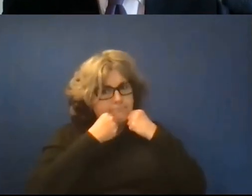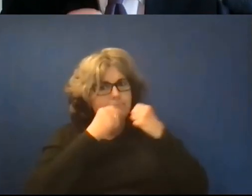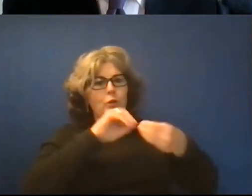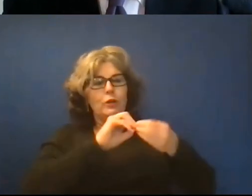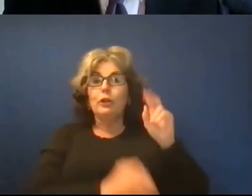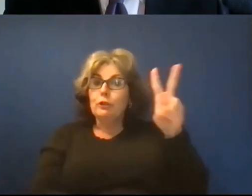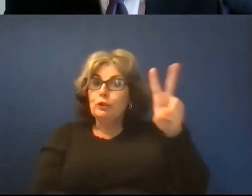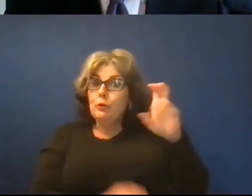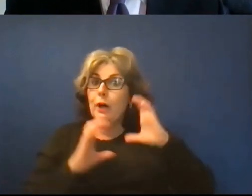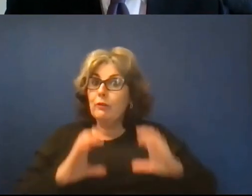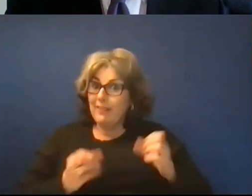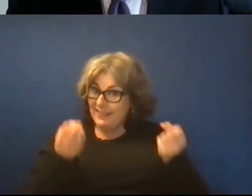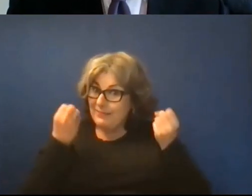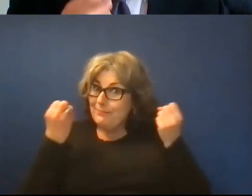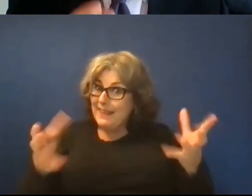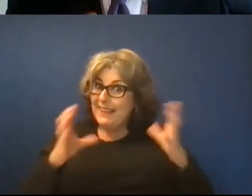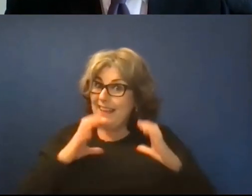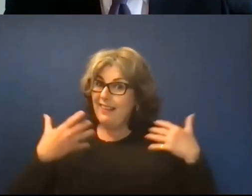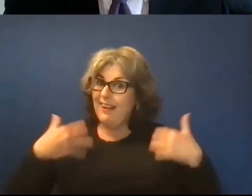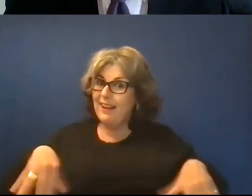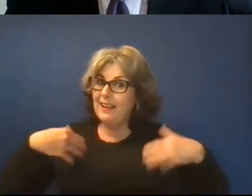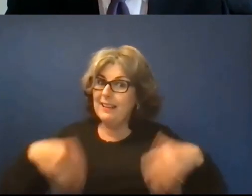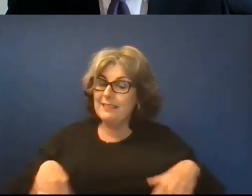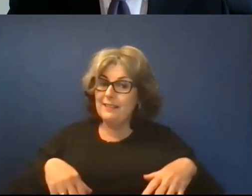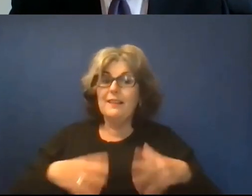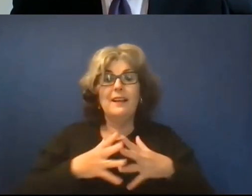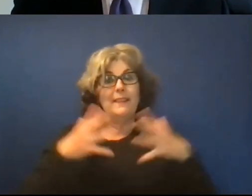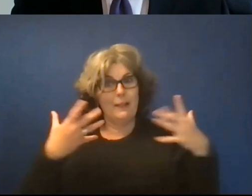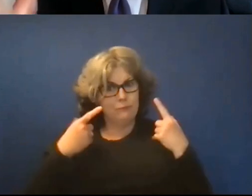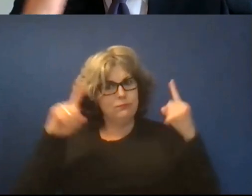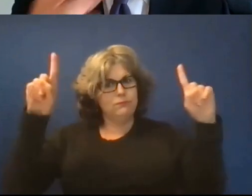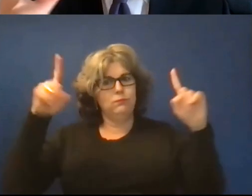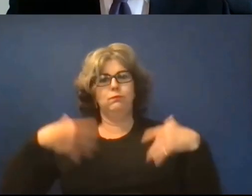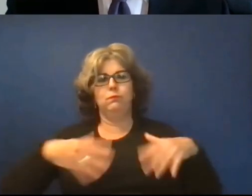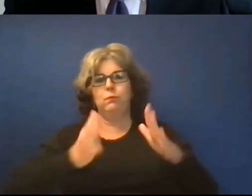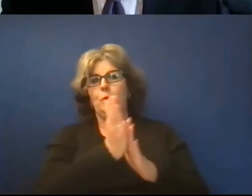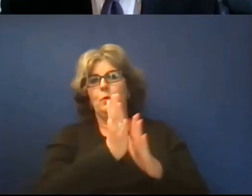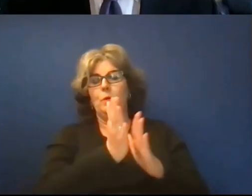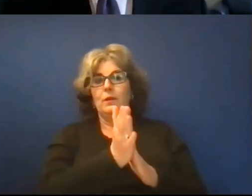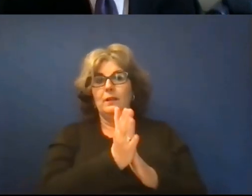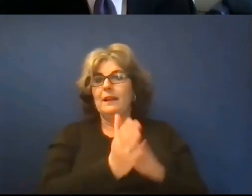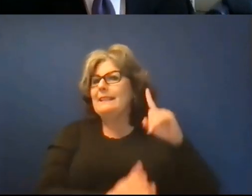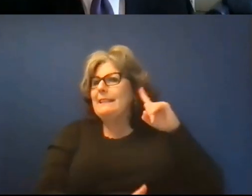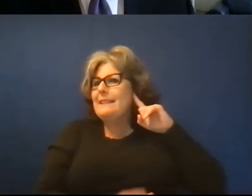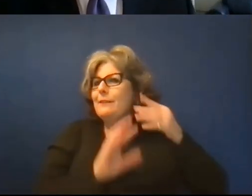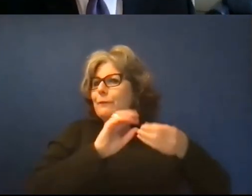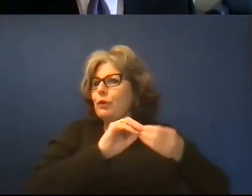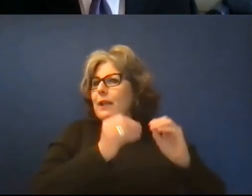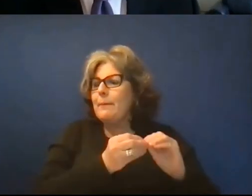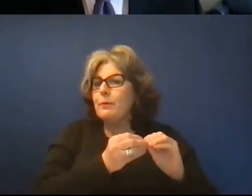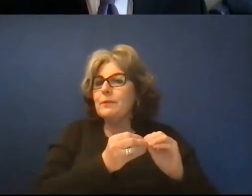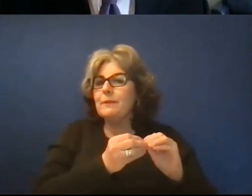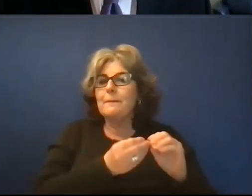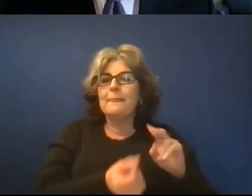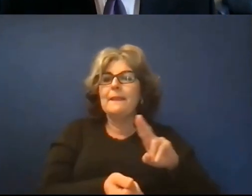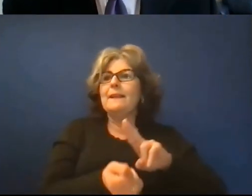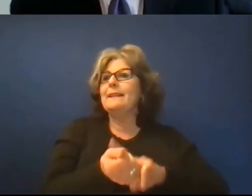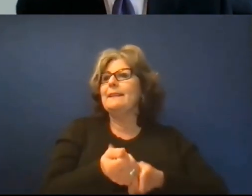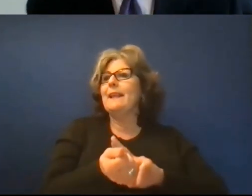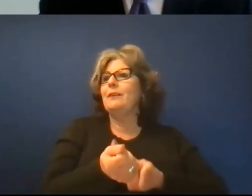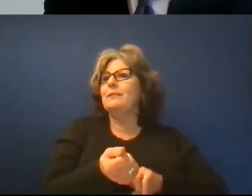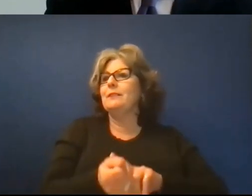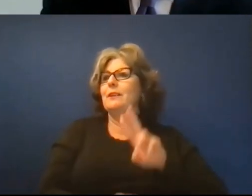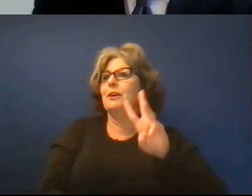200 clients is a lot of clients. That's a tremendous accomplishment. We're going to listen for numbers today. All right. Nurse Weller, tell us all about